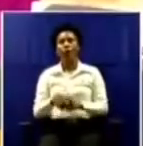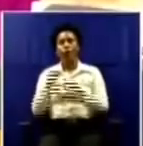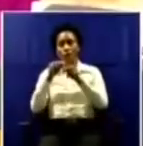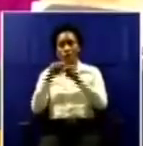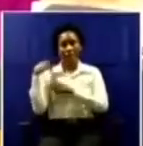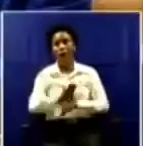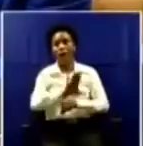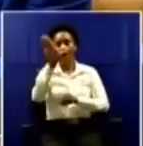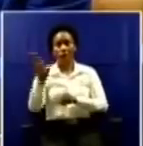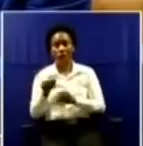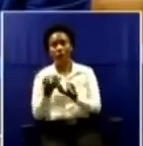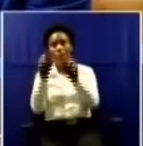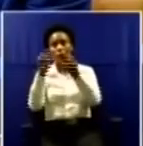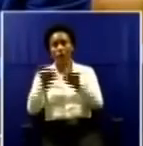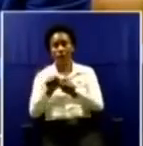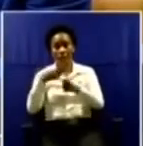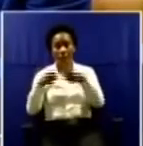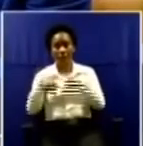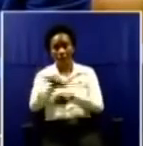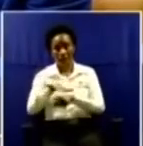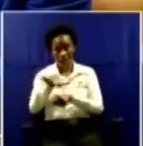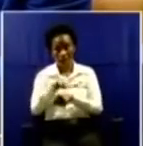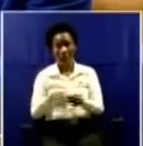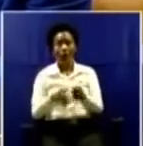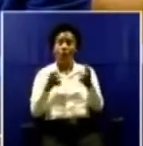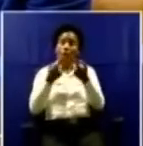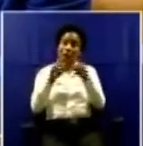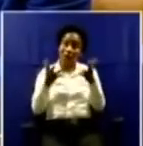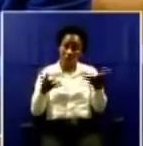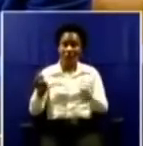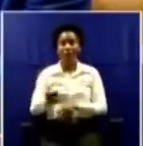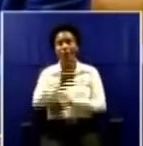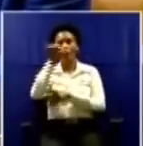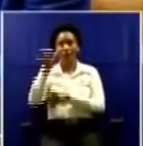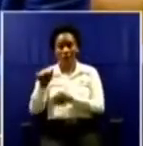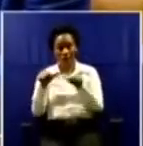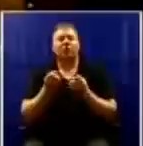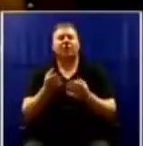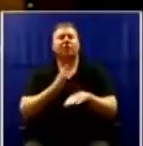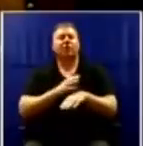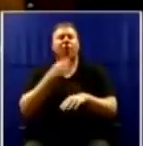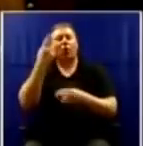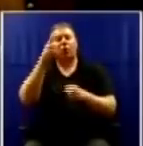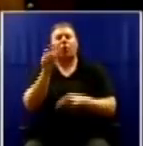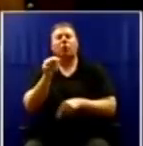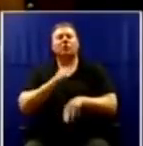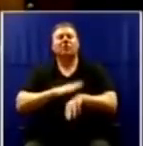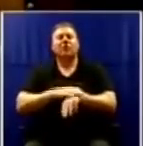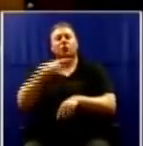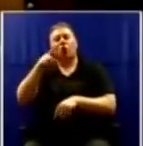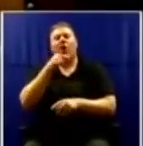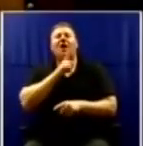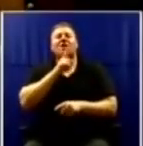be 1,000 rand per question and 1,000 rand per day that the question isn't answered.